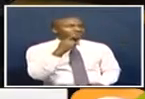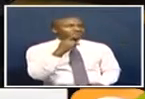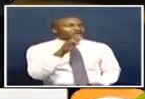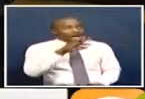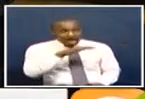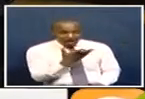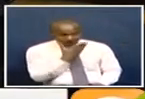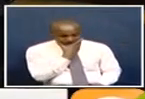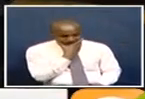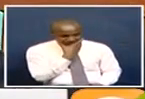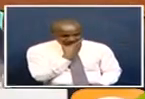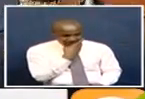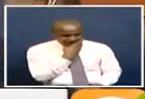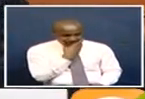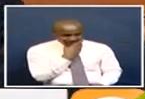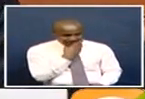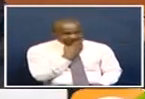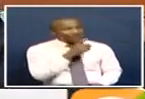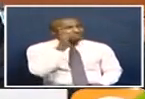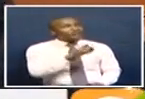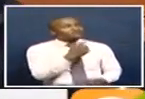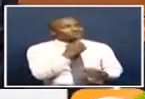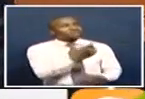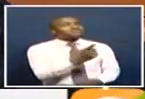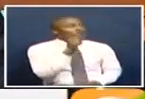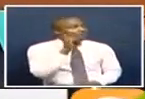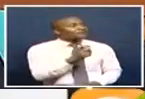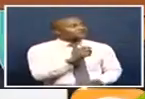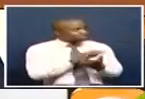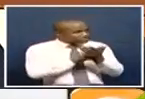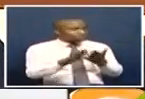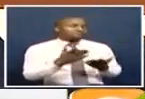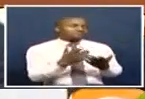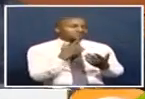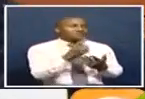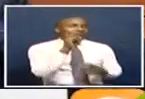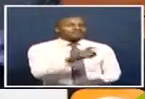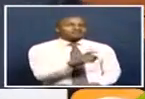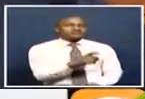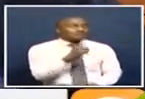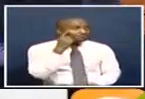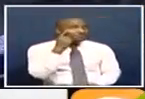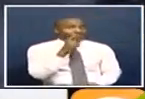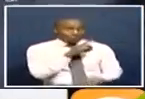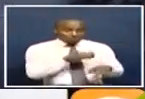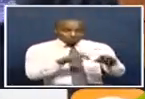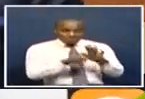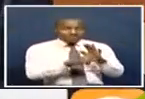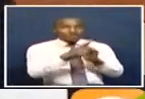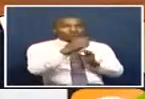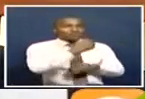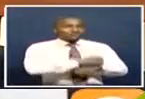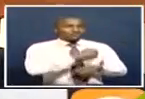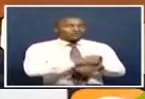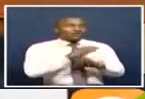people to think towards one direction? They must be told. You must be clean. Mm. You remember when you were in primary school, you go to school, if you have